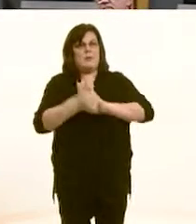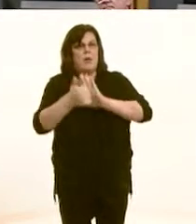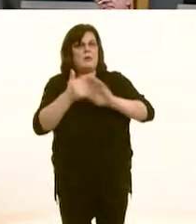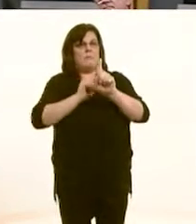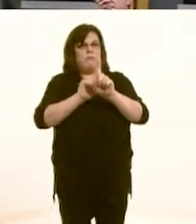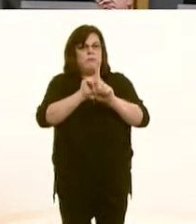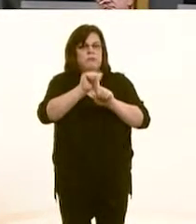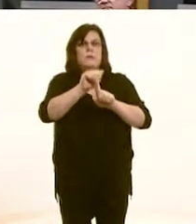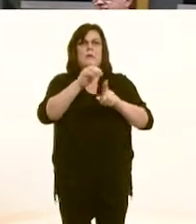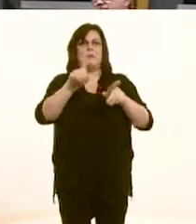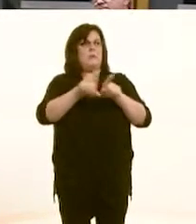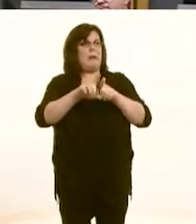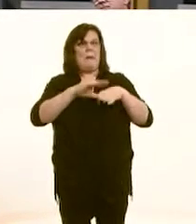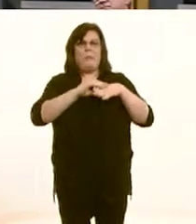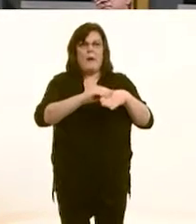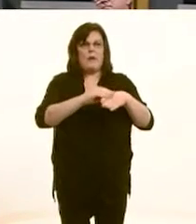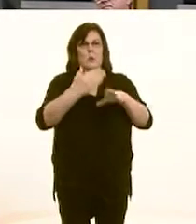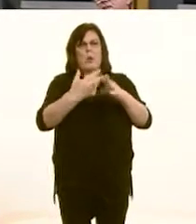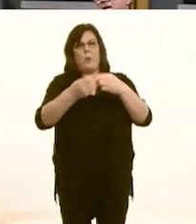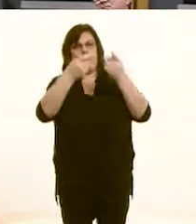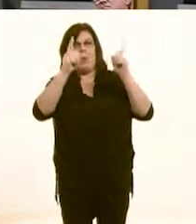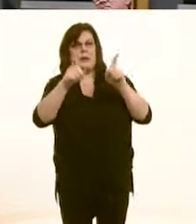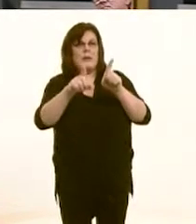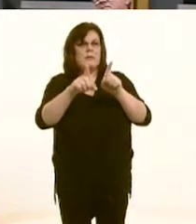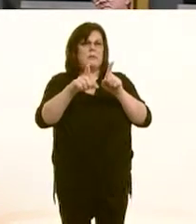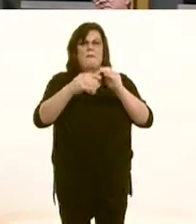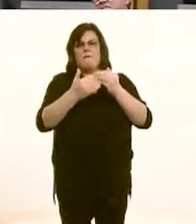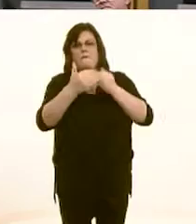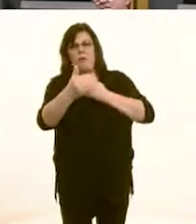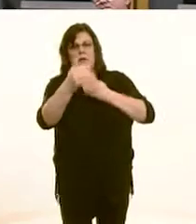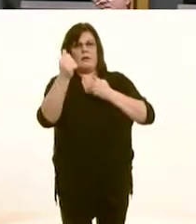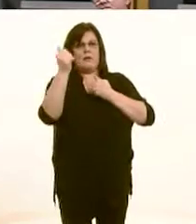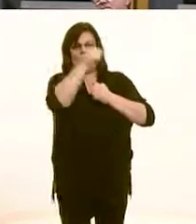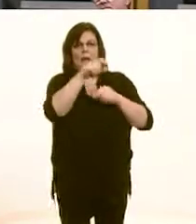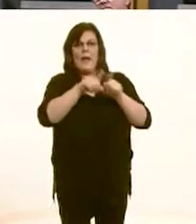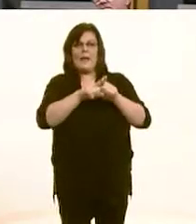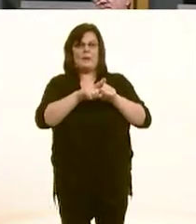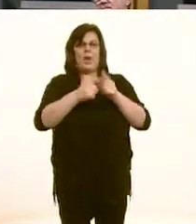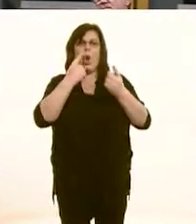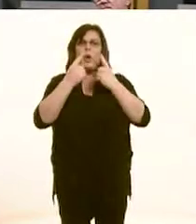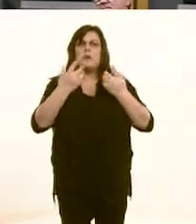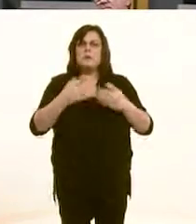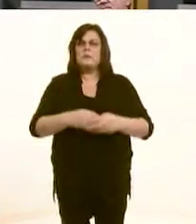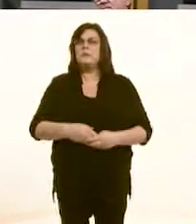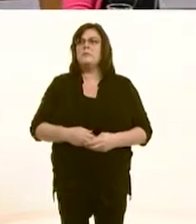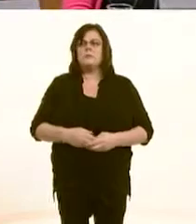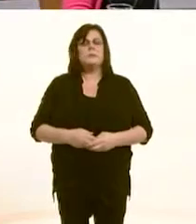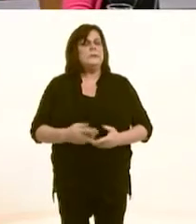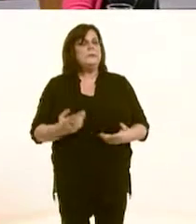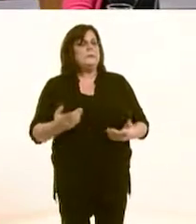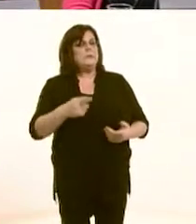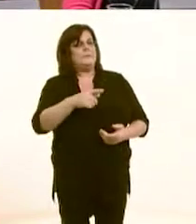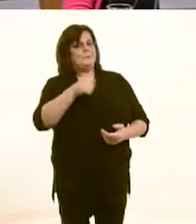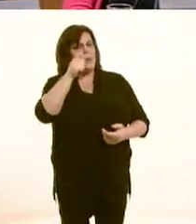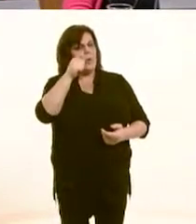with employers, further education and learners to boost the economy of Wales? I very much agree with what the member has said. He will know, of course, the fact